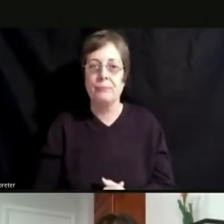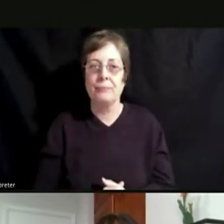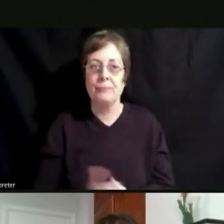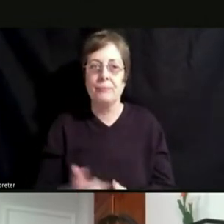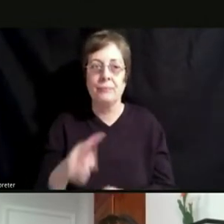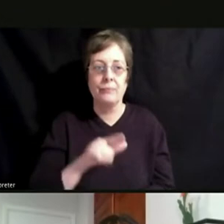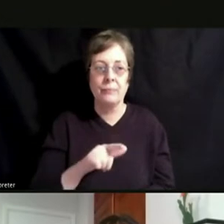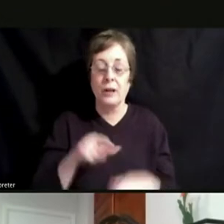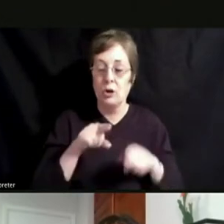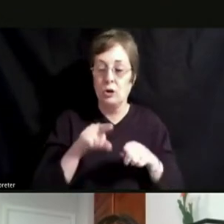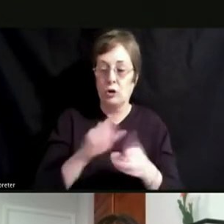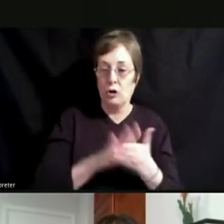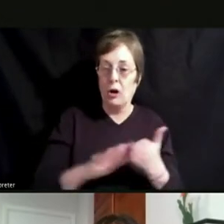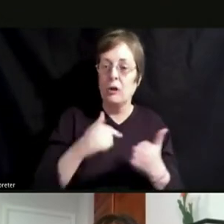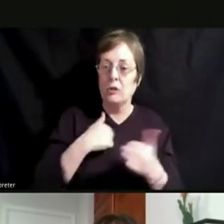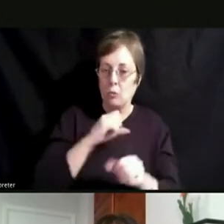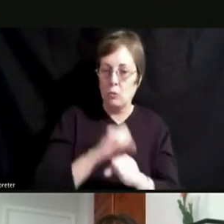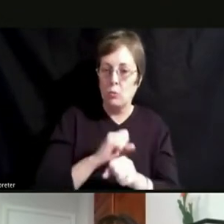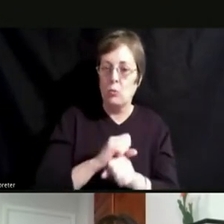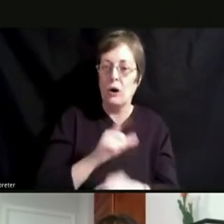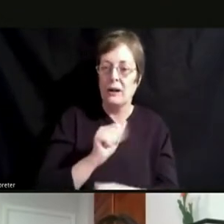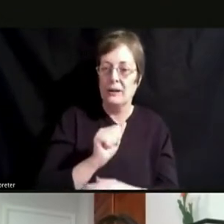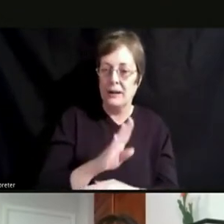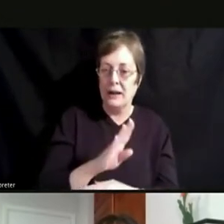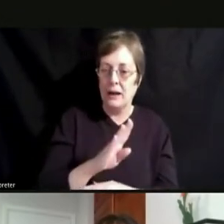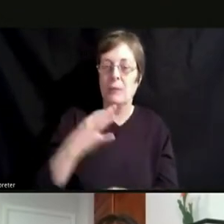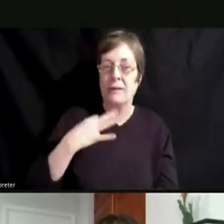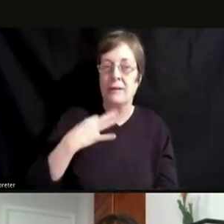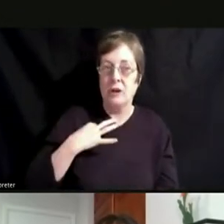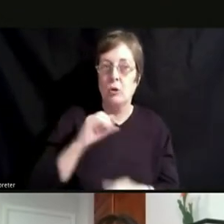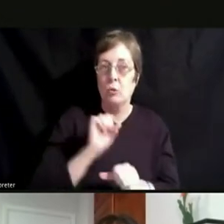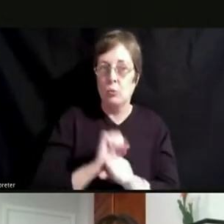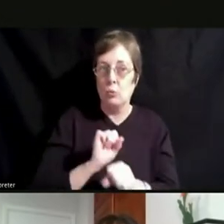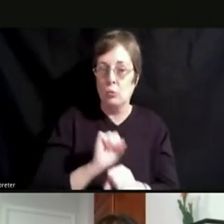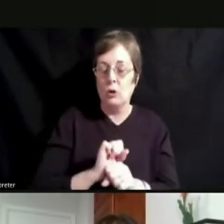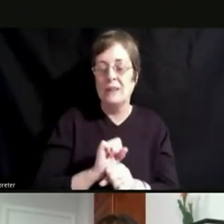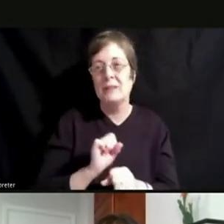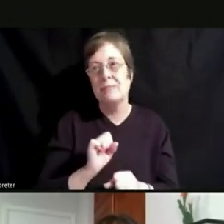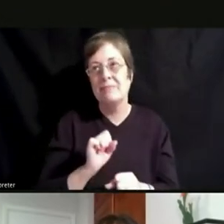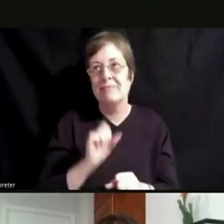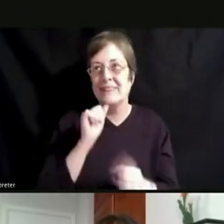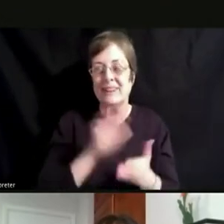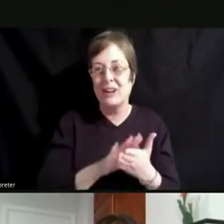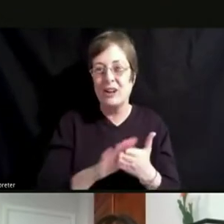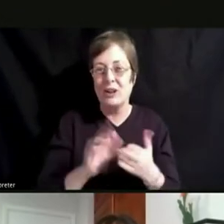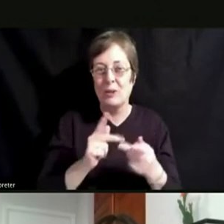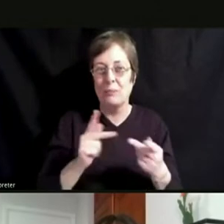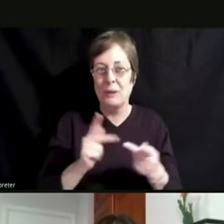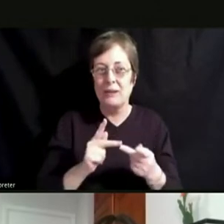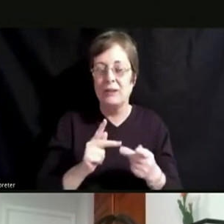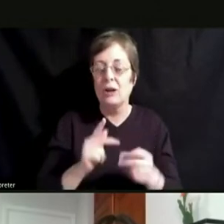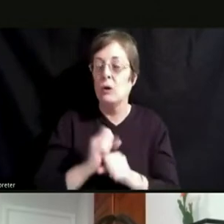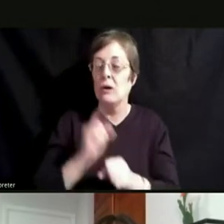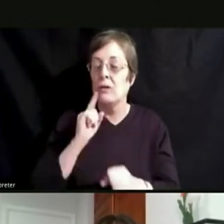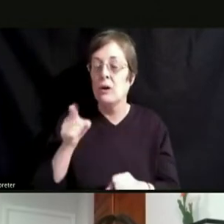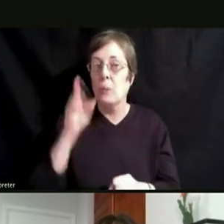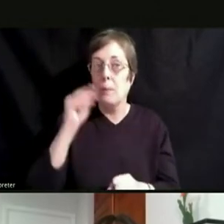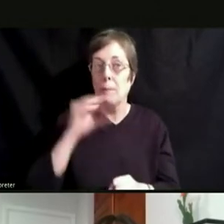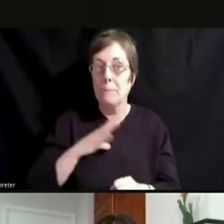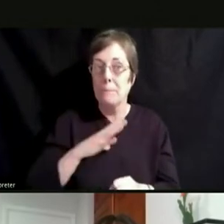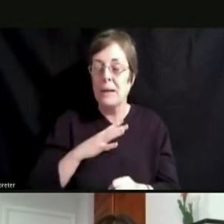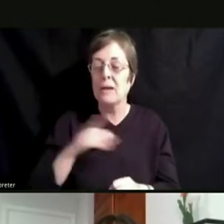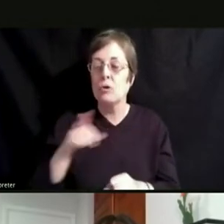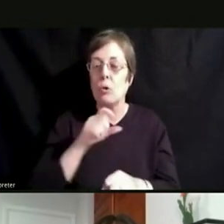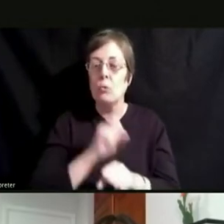During college, I did work in a laboratory. I volunteered to work in a not so clean place. I worked for a guy who was doing work